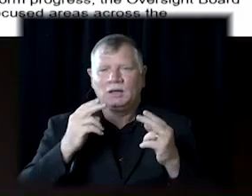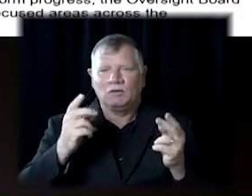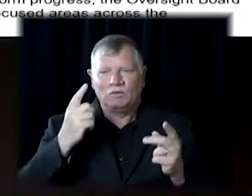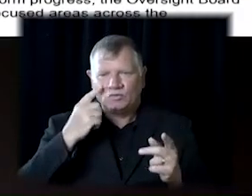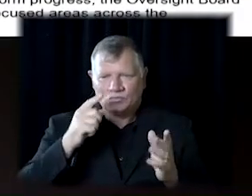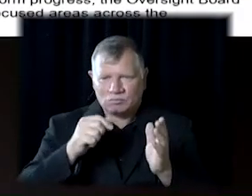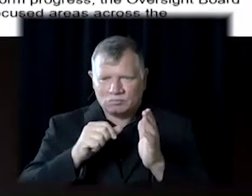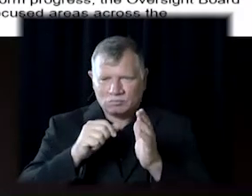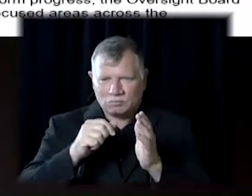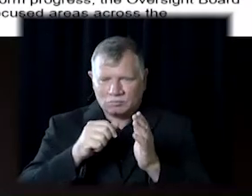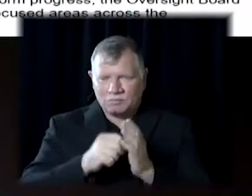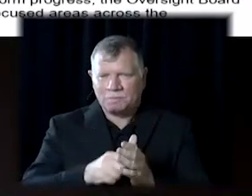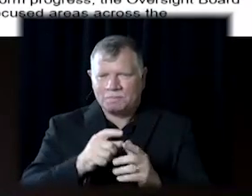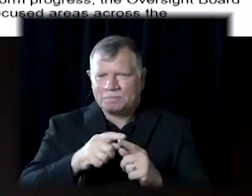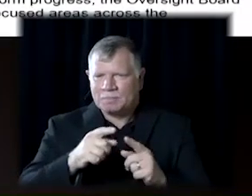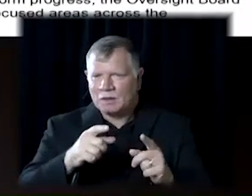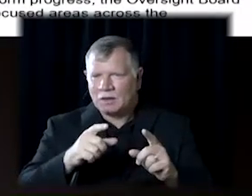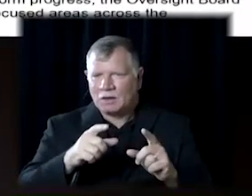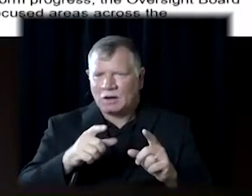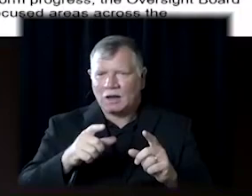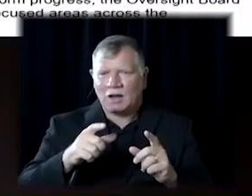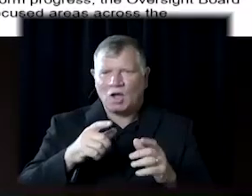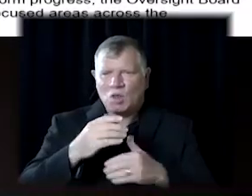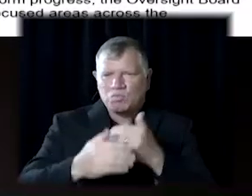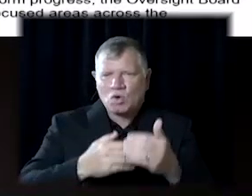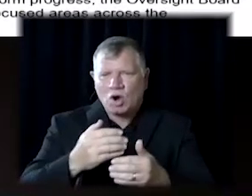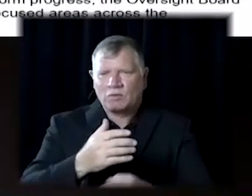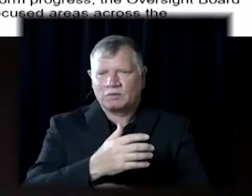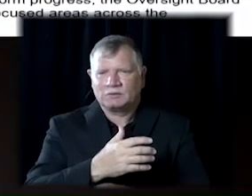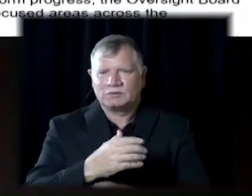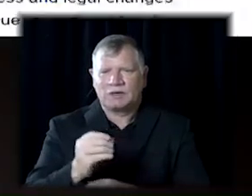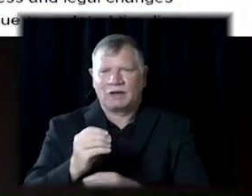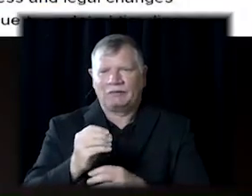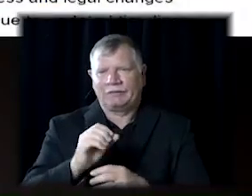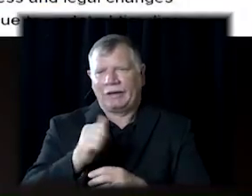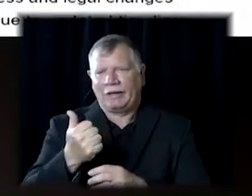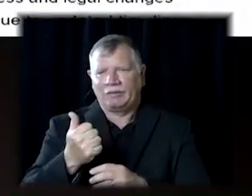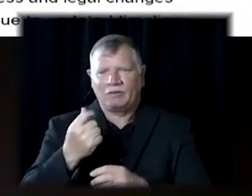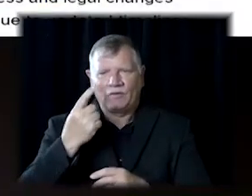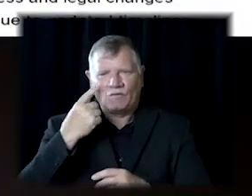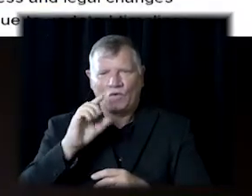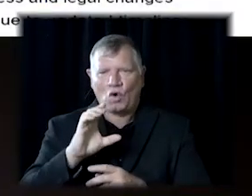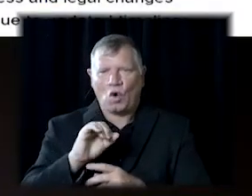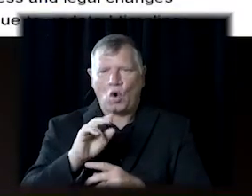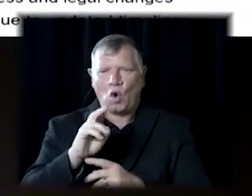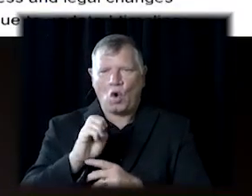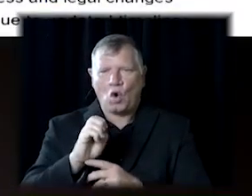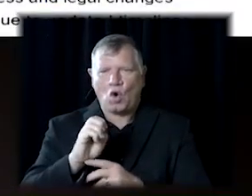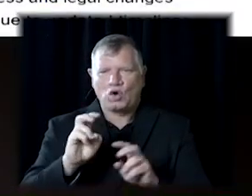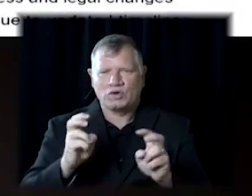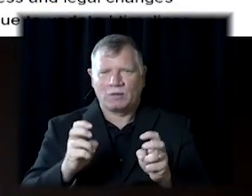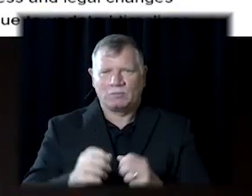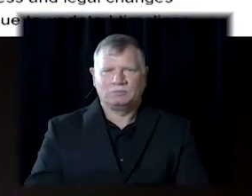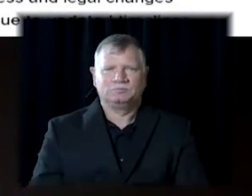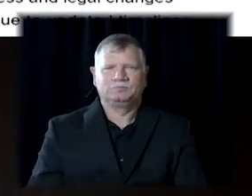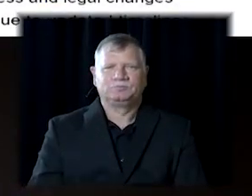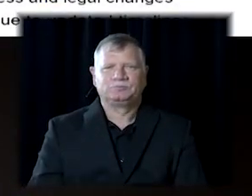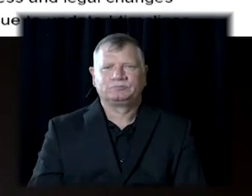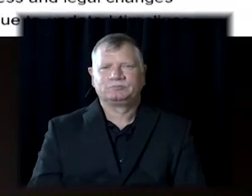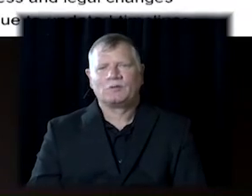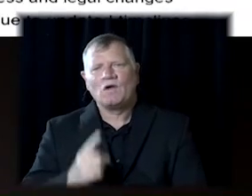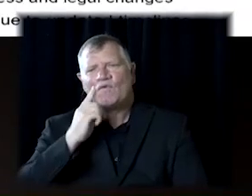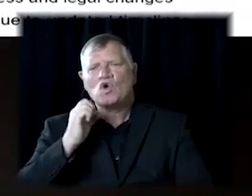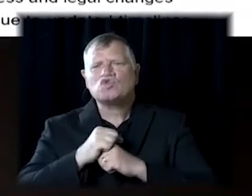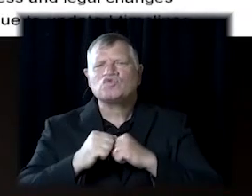highlight implementation progress and other on core topics. with regard to the structural